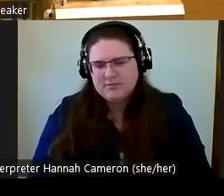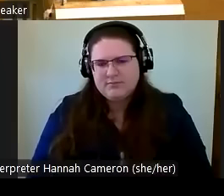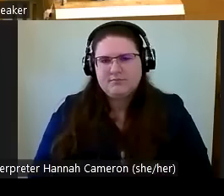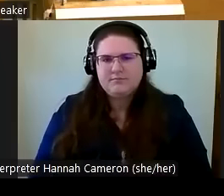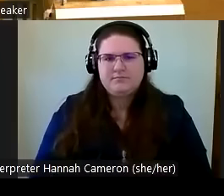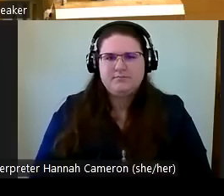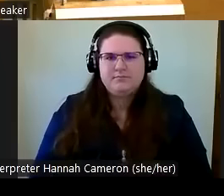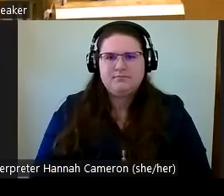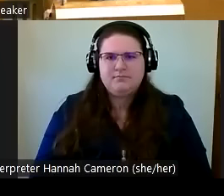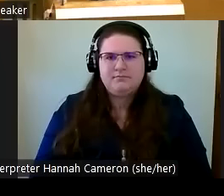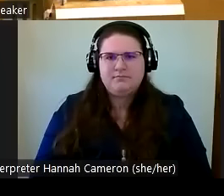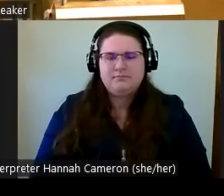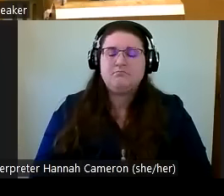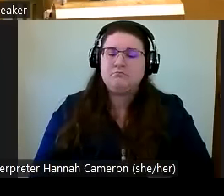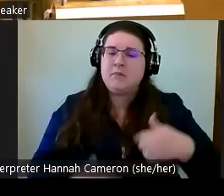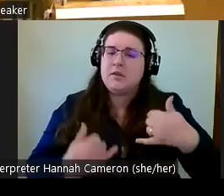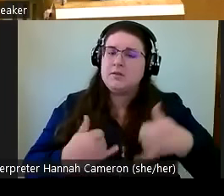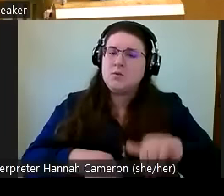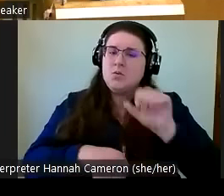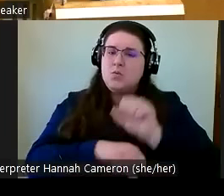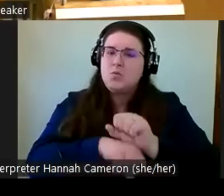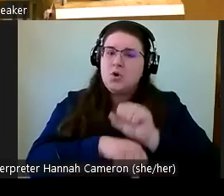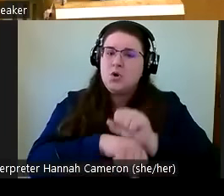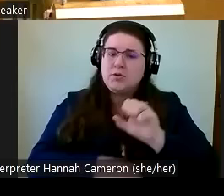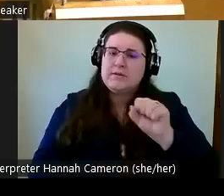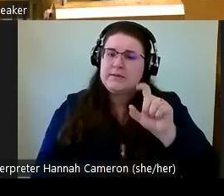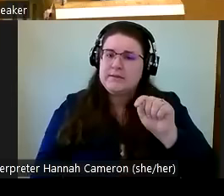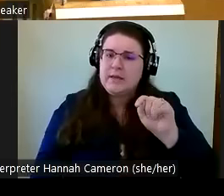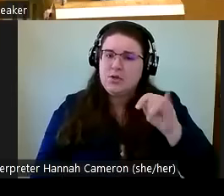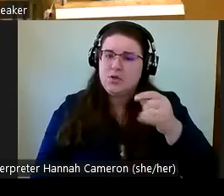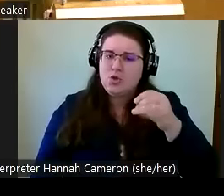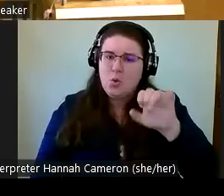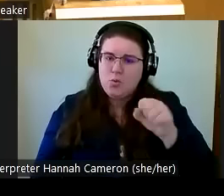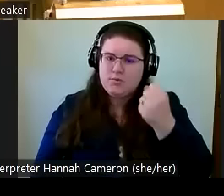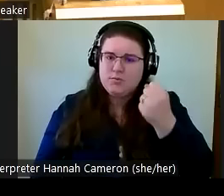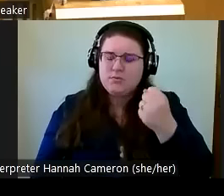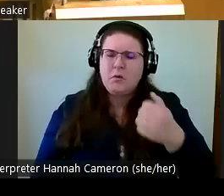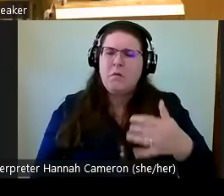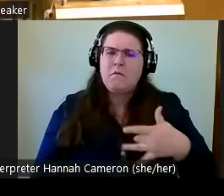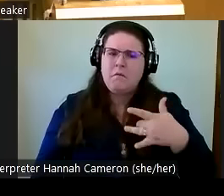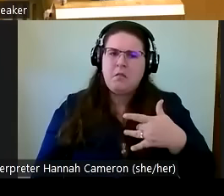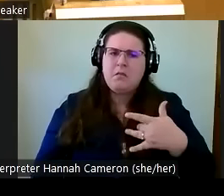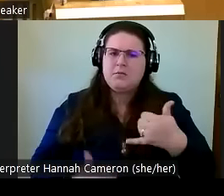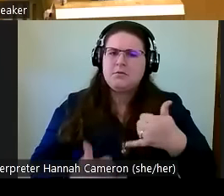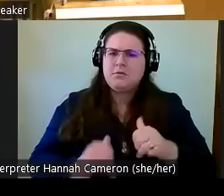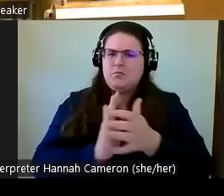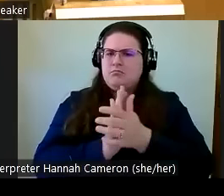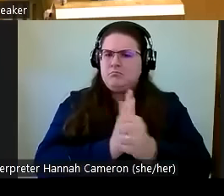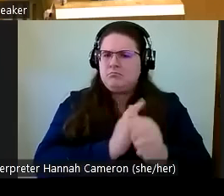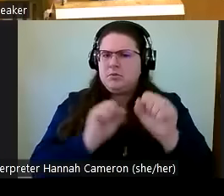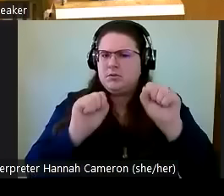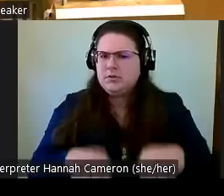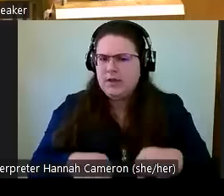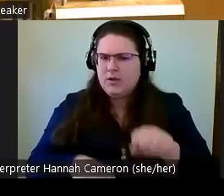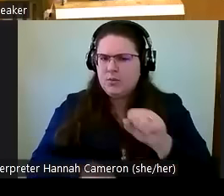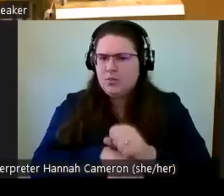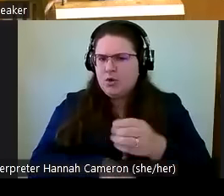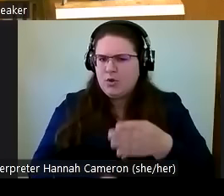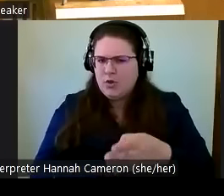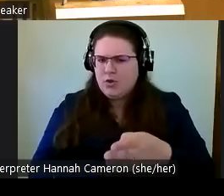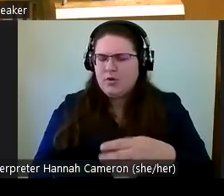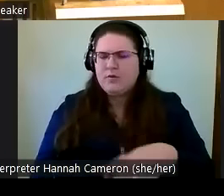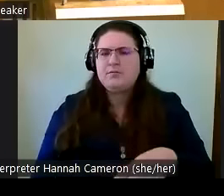I'm still working at St. Joe's, and I wanted to continue doing that and felt that I was still competent to do that. So I talked